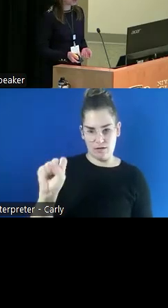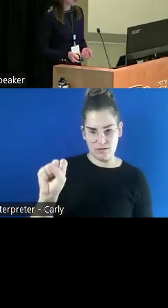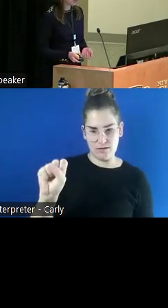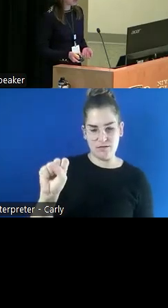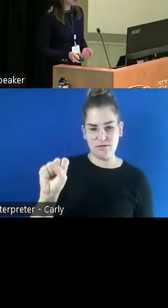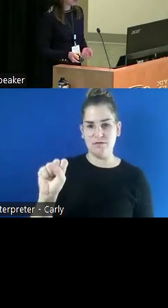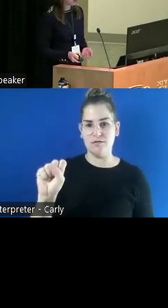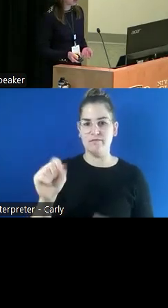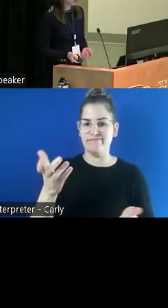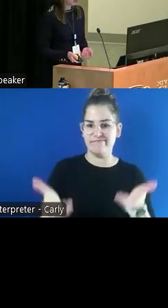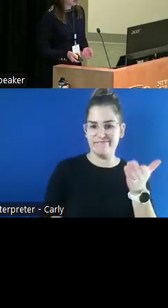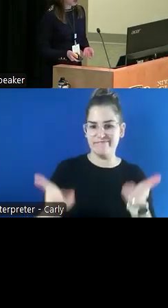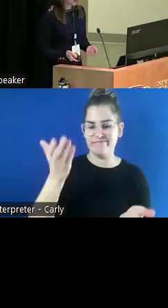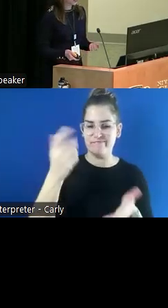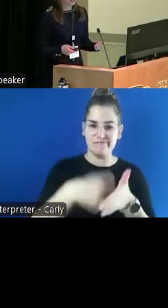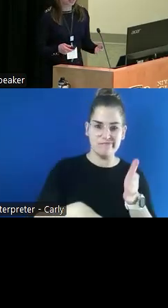activity.